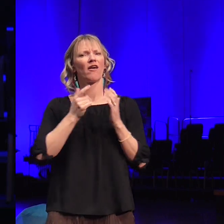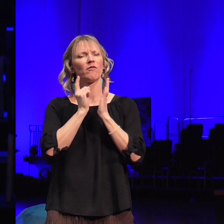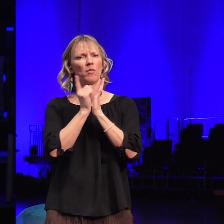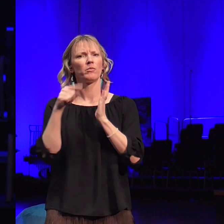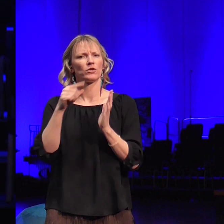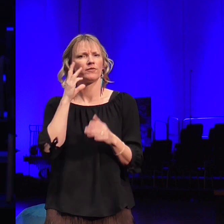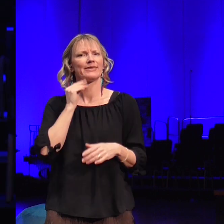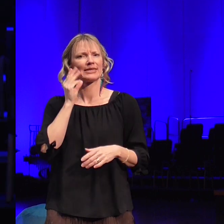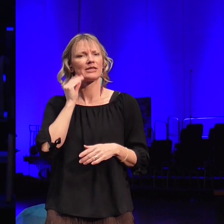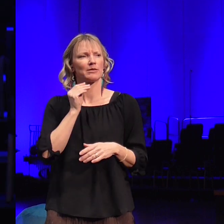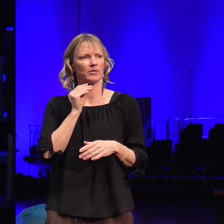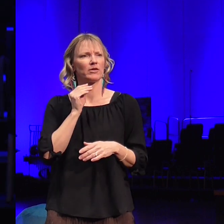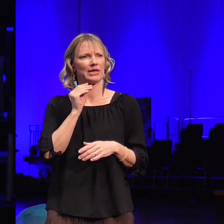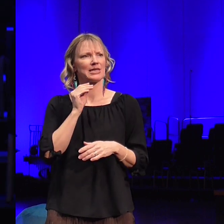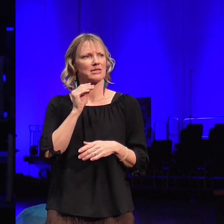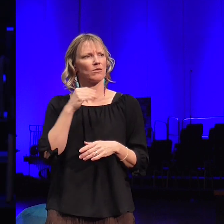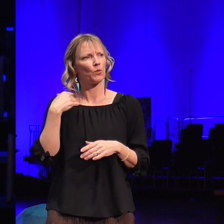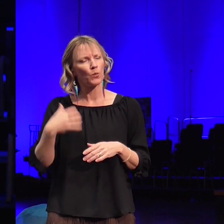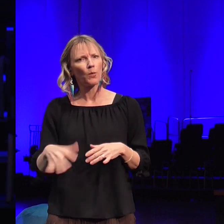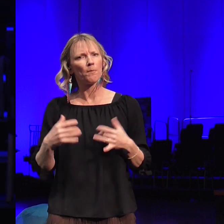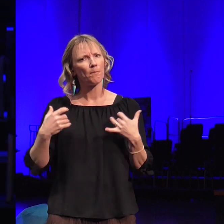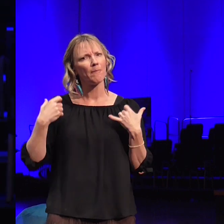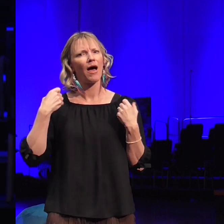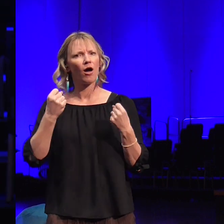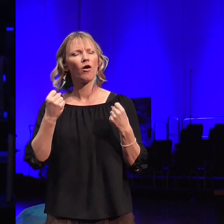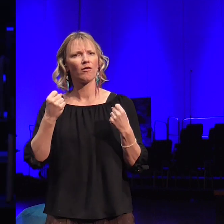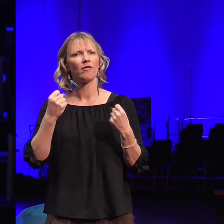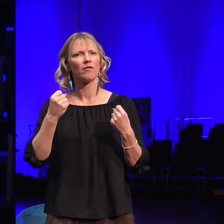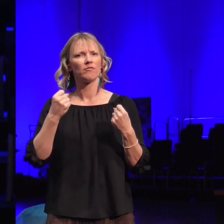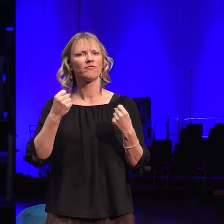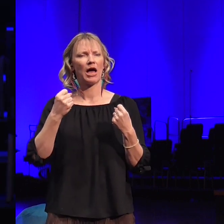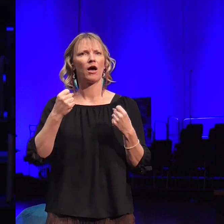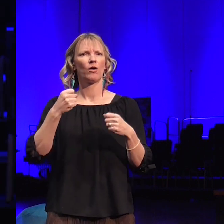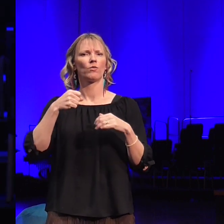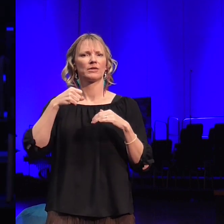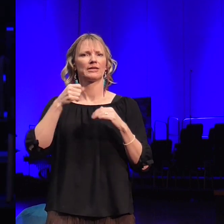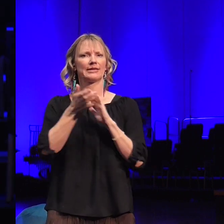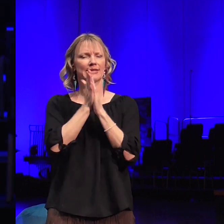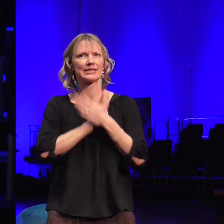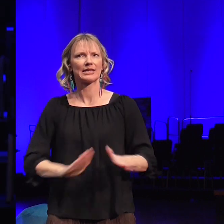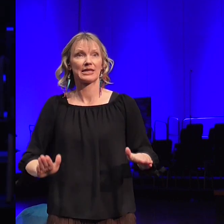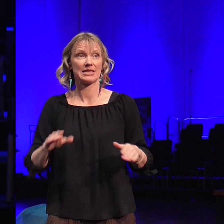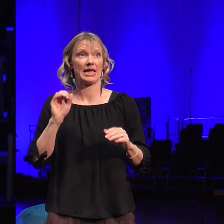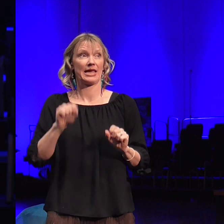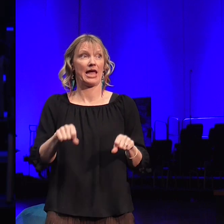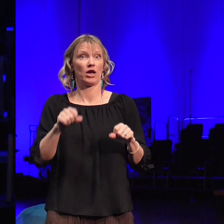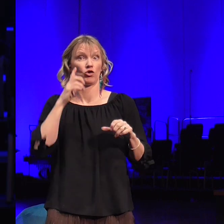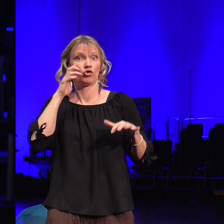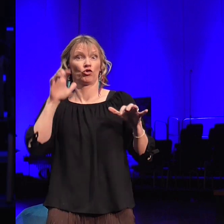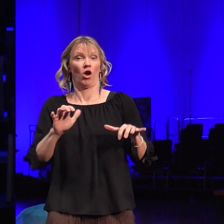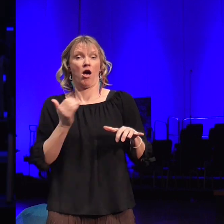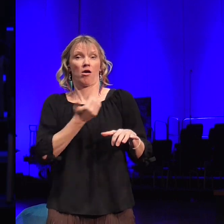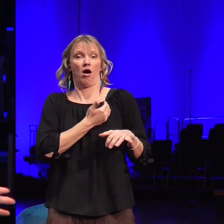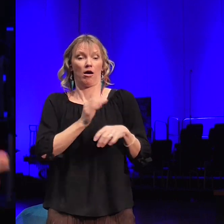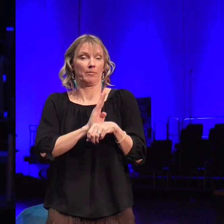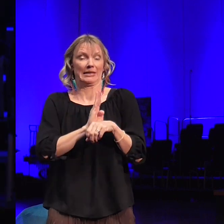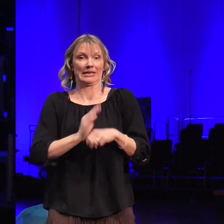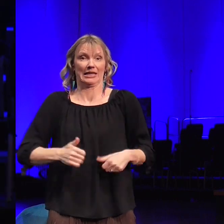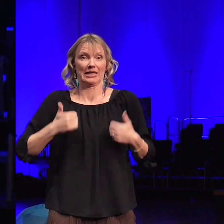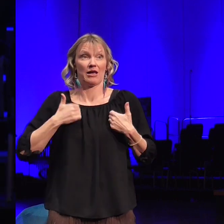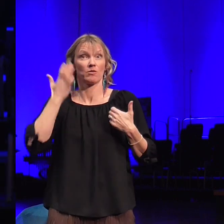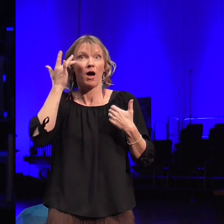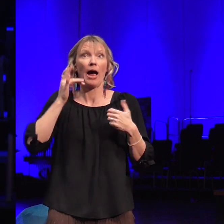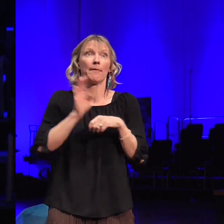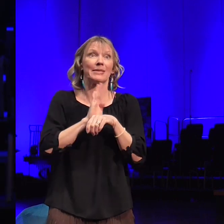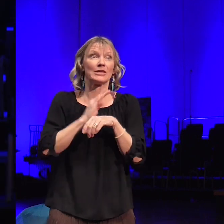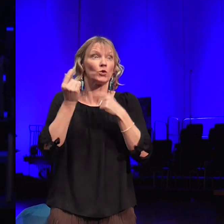you've experienced profound stillness that can almost be a shock to our busy life, because we're so busy doing and